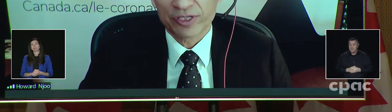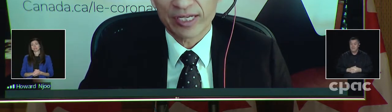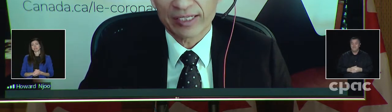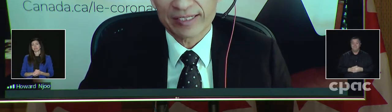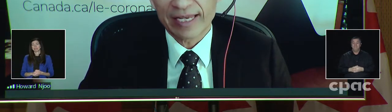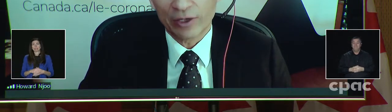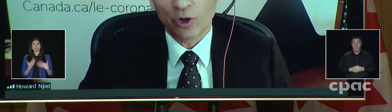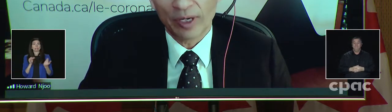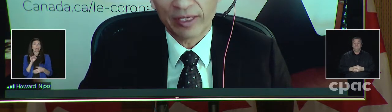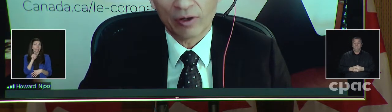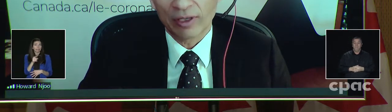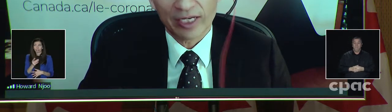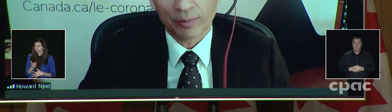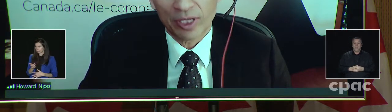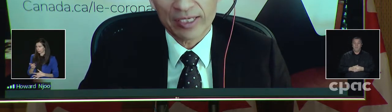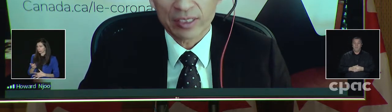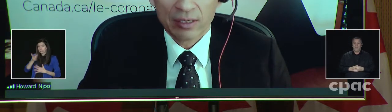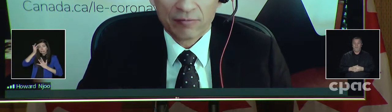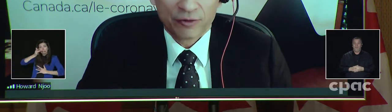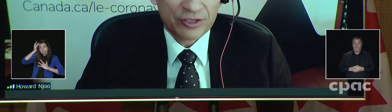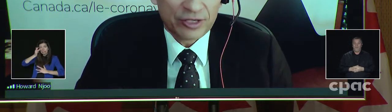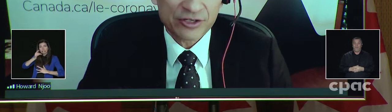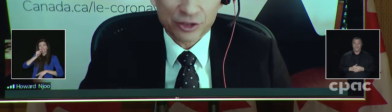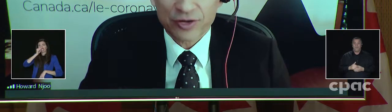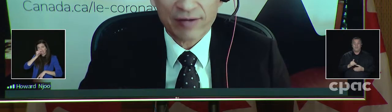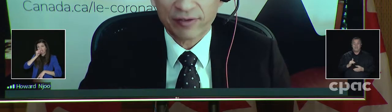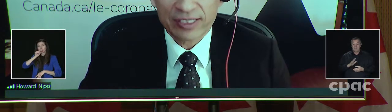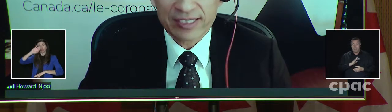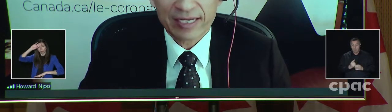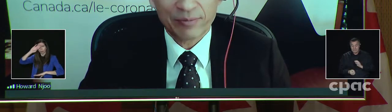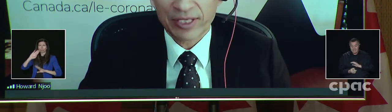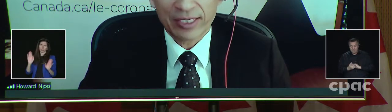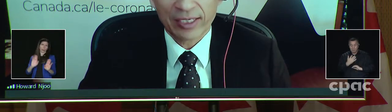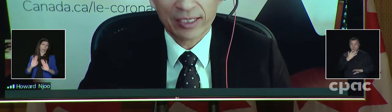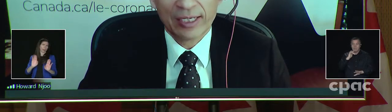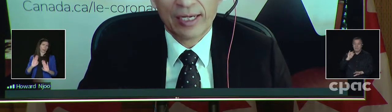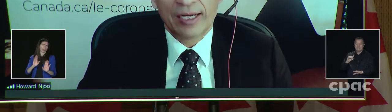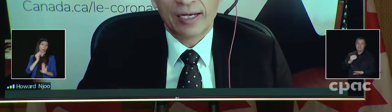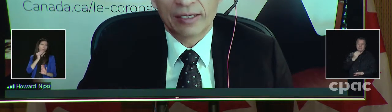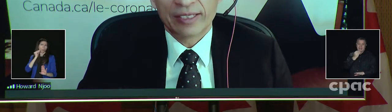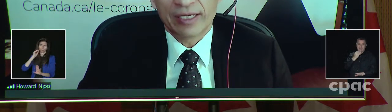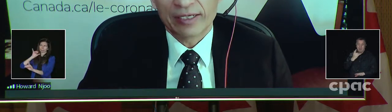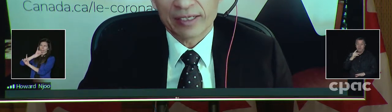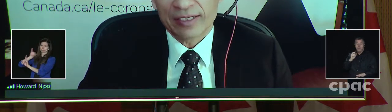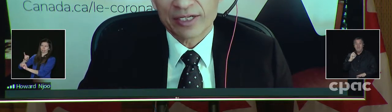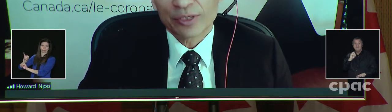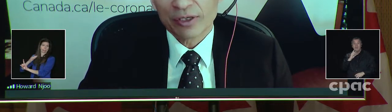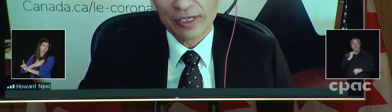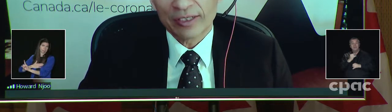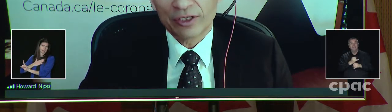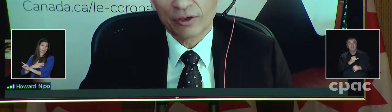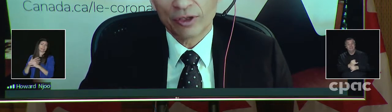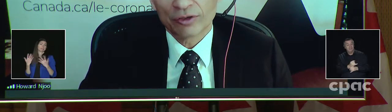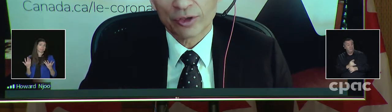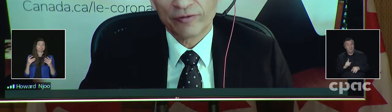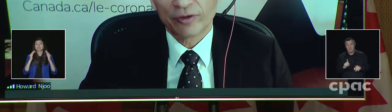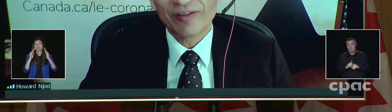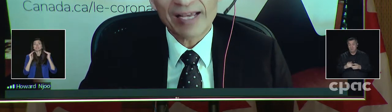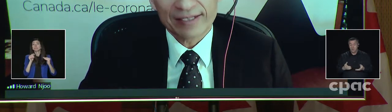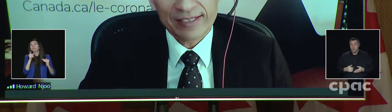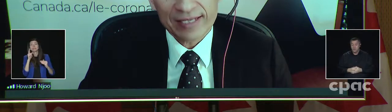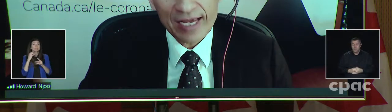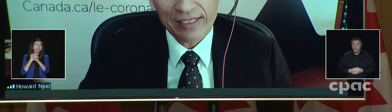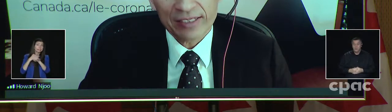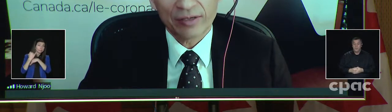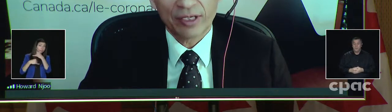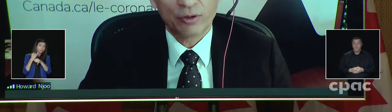if you're sick and staying home. I think all that applies. For international travel, it's the same thing. Take a serious look at, your